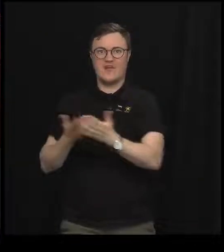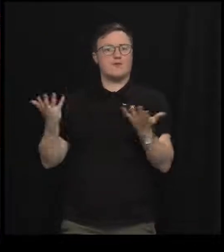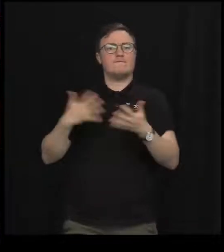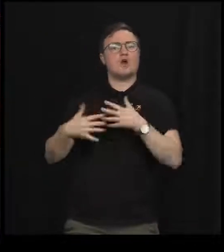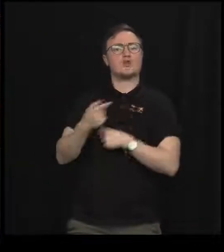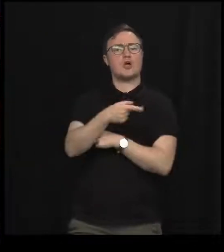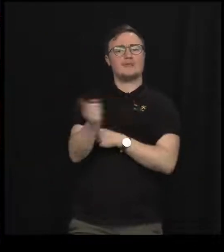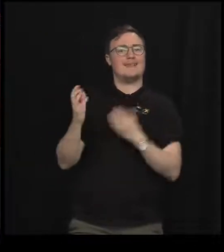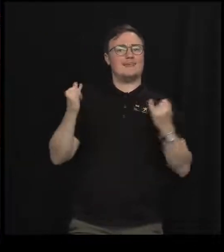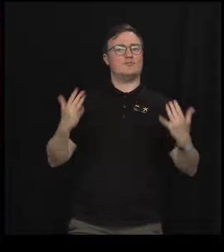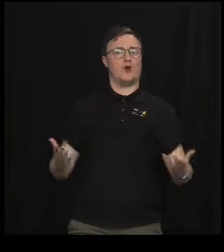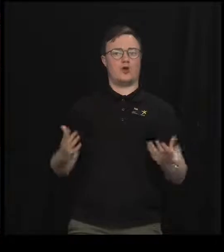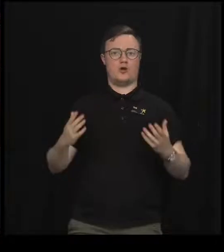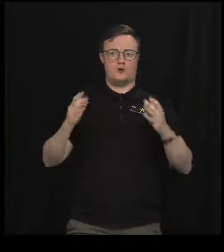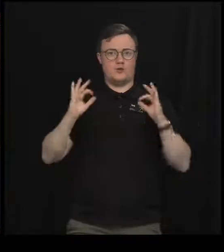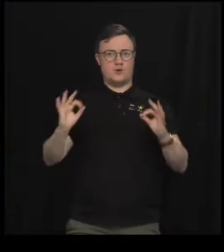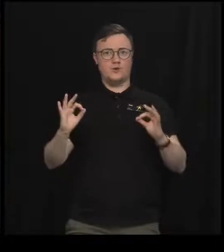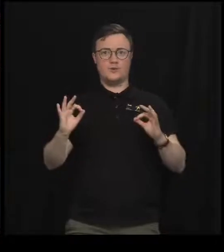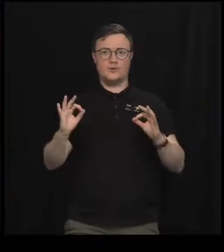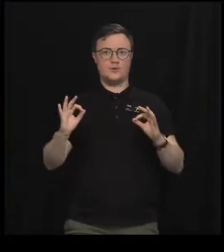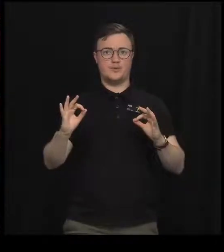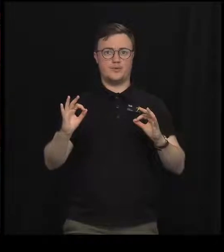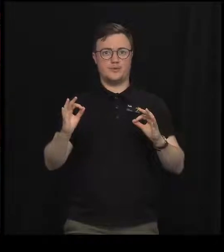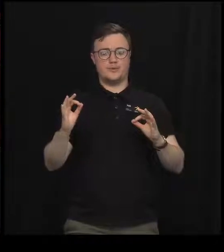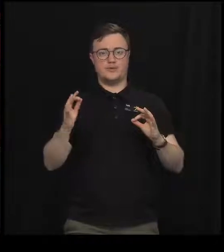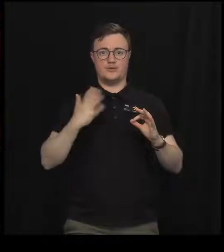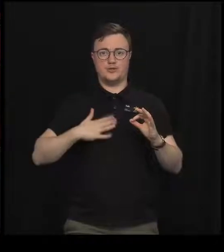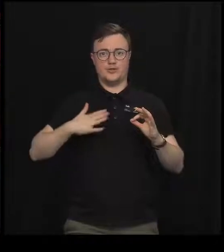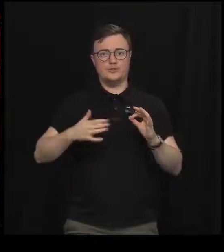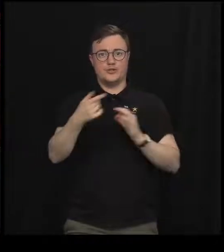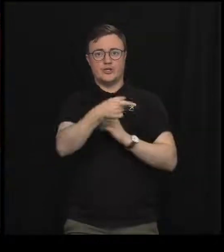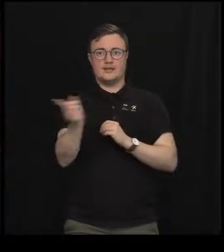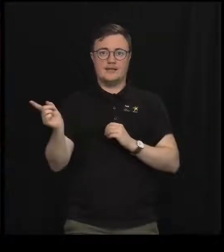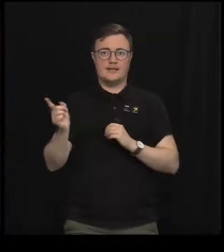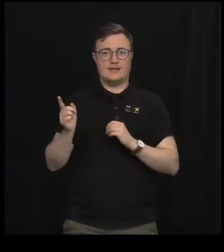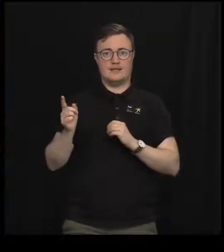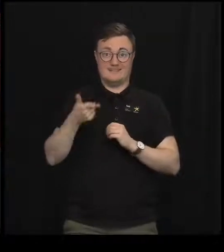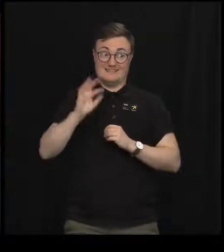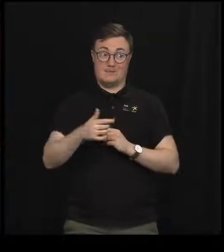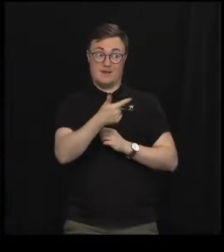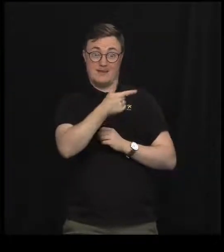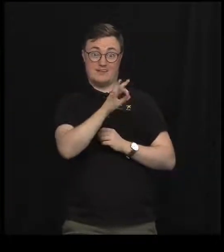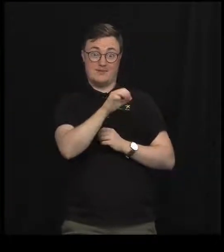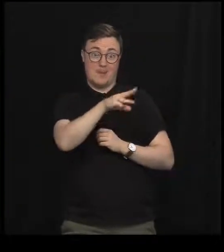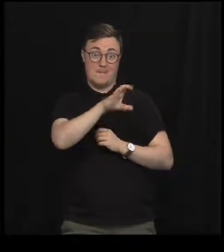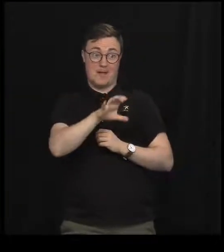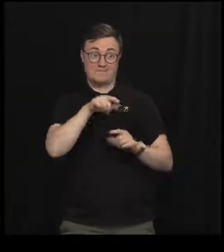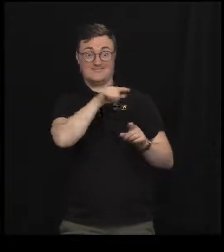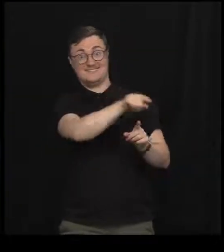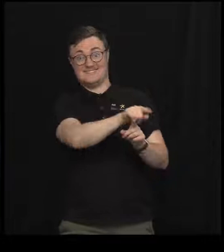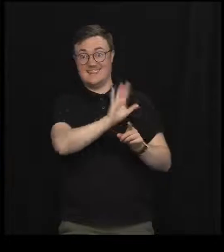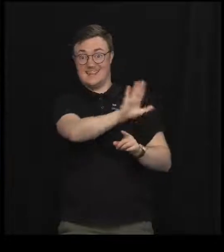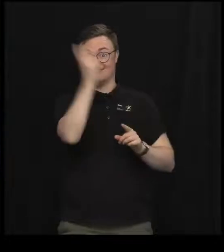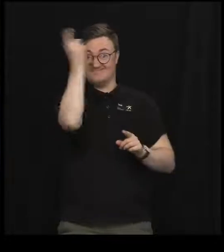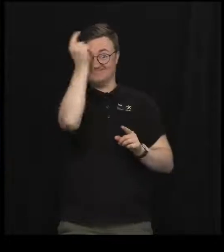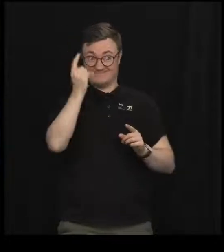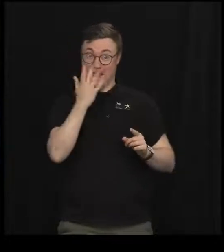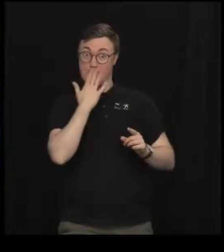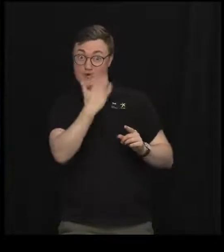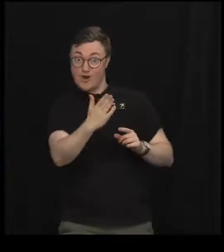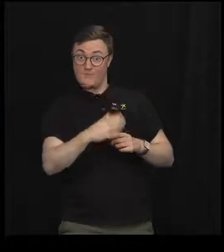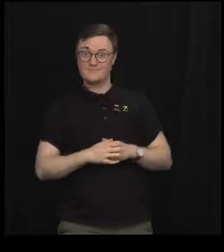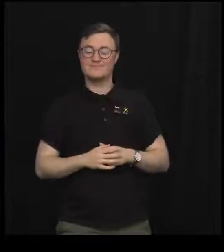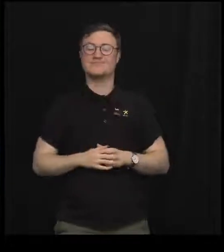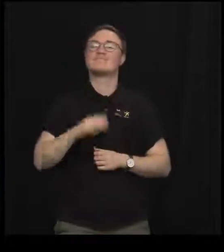you do more? And how do you see your remit now, also taking up Thomas's offer here? I think like Carl said,